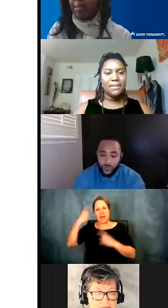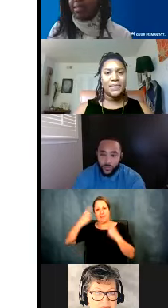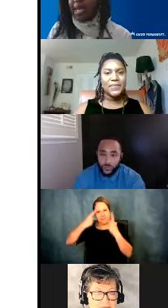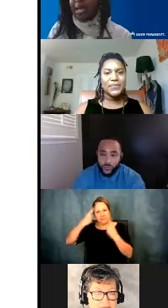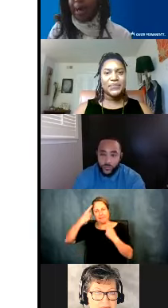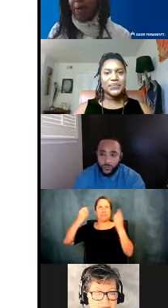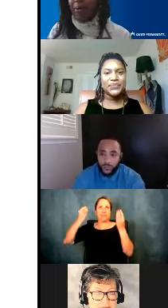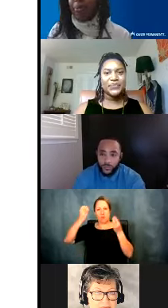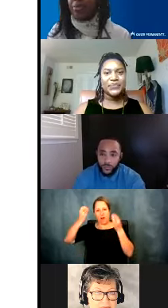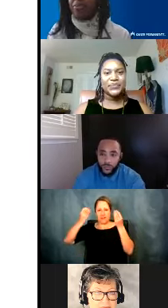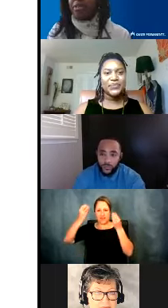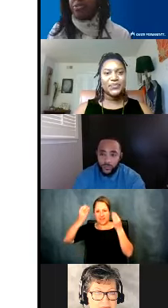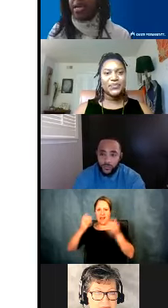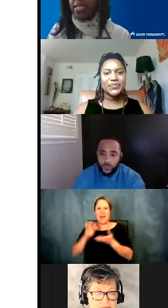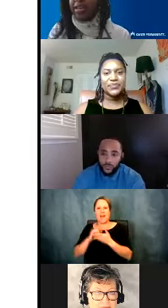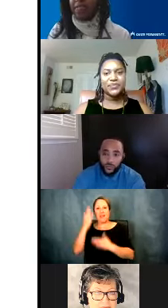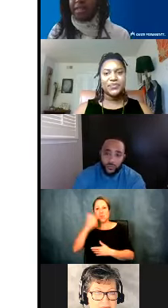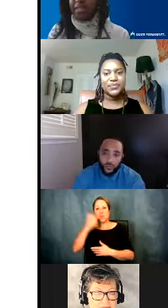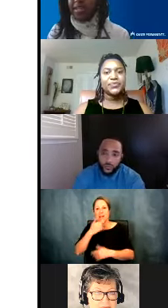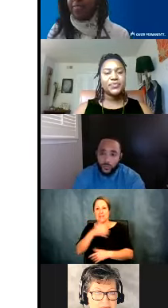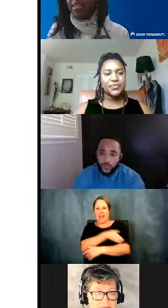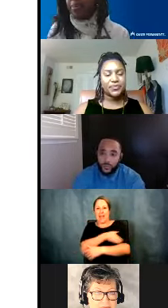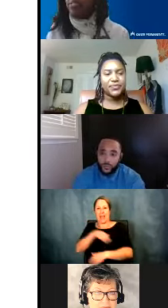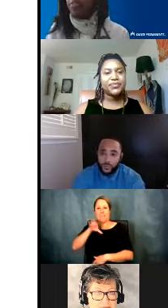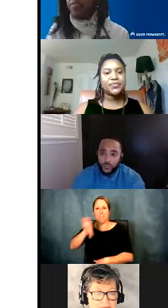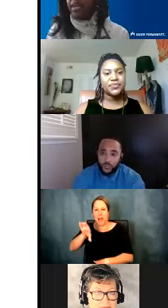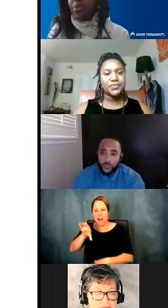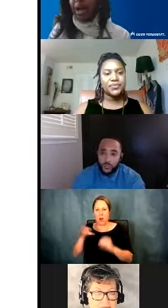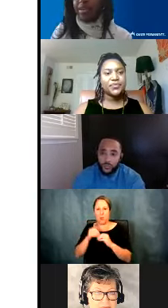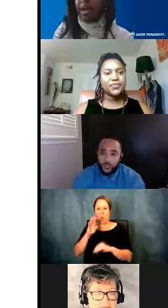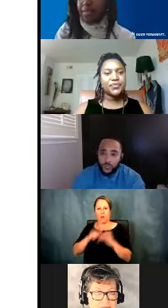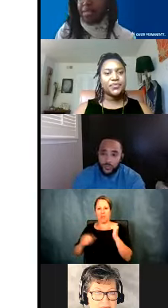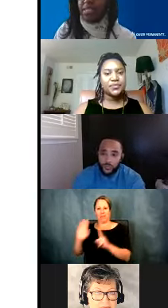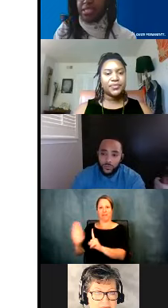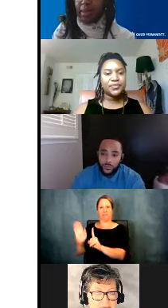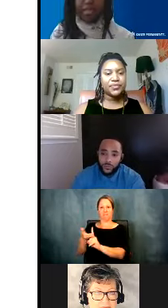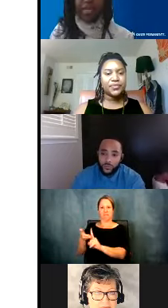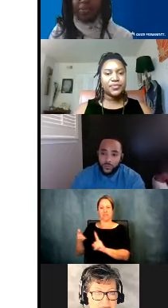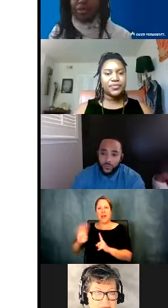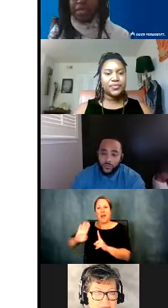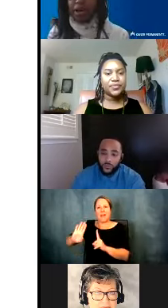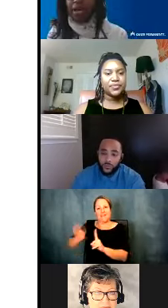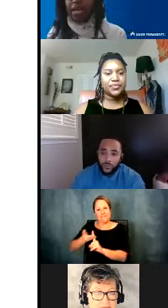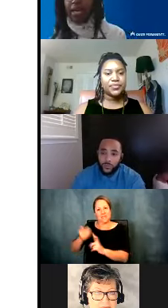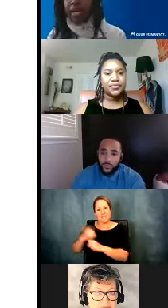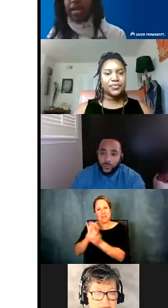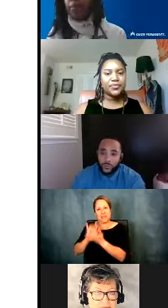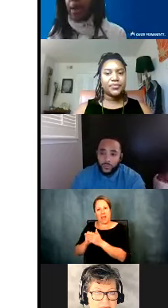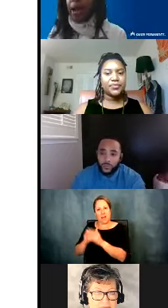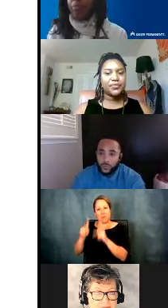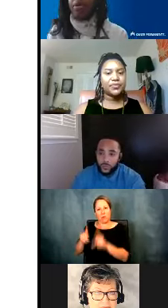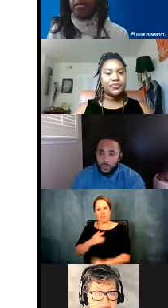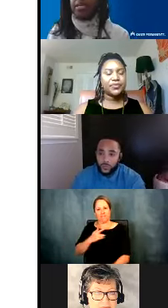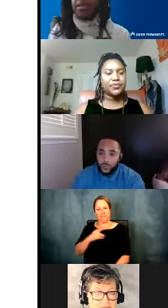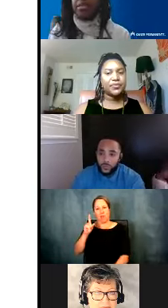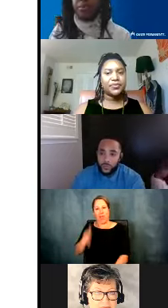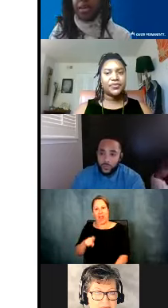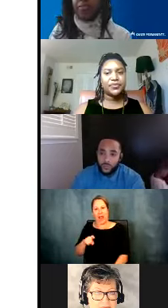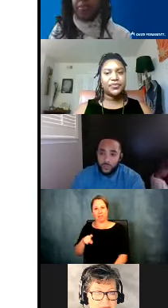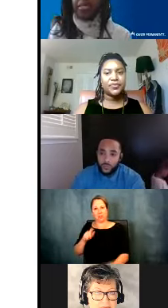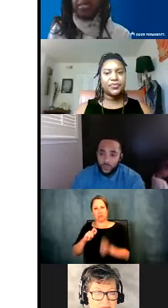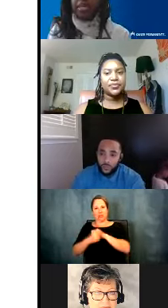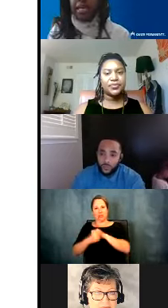that's why I'm saying empower rather than trying to convince. Convince makes you feel like you have to have a decision by the time you're done talking. Empowering is giving